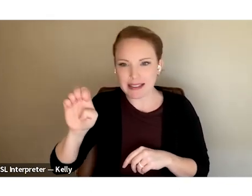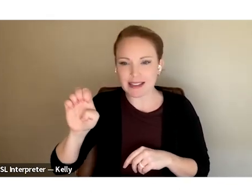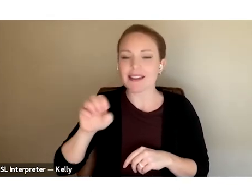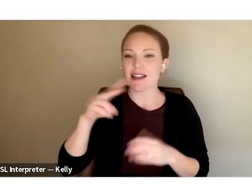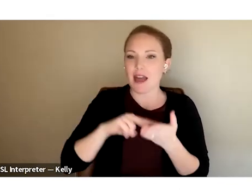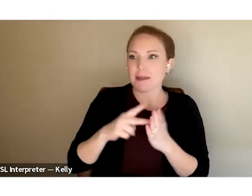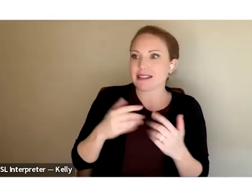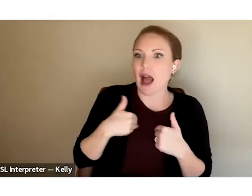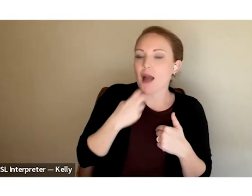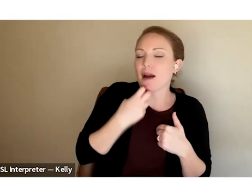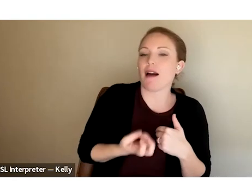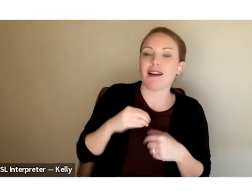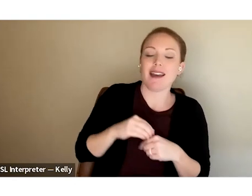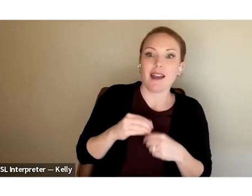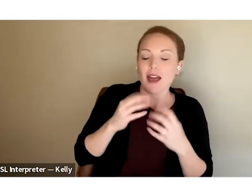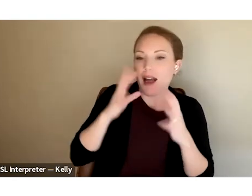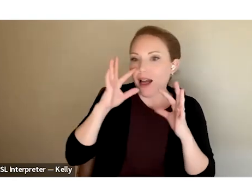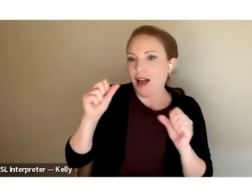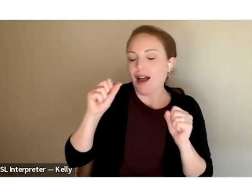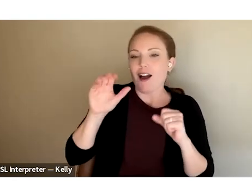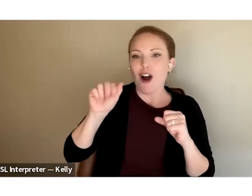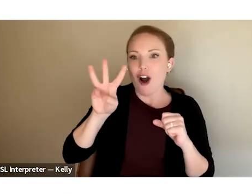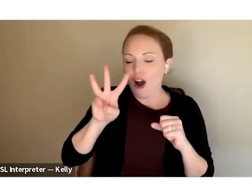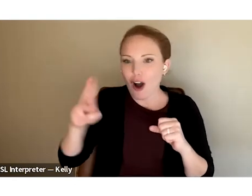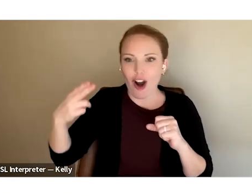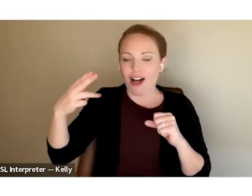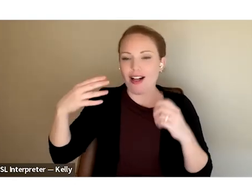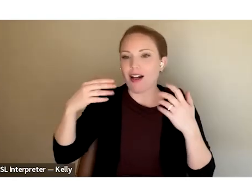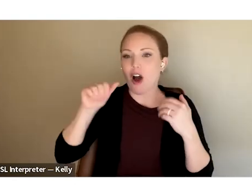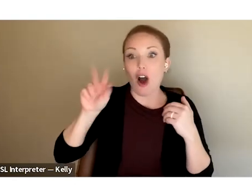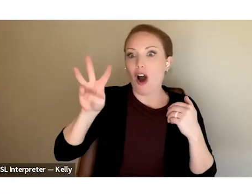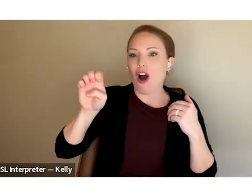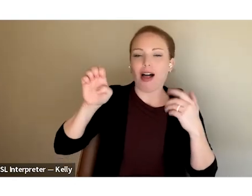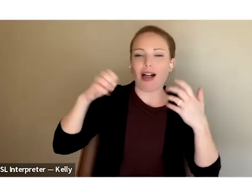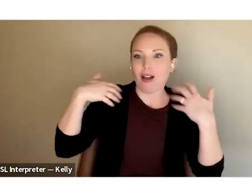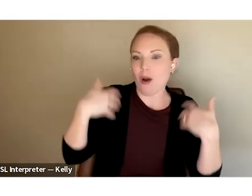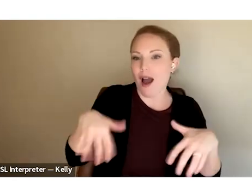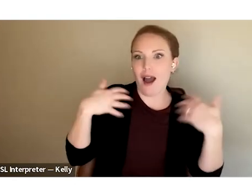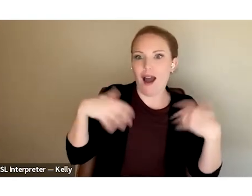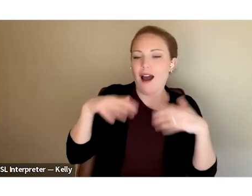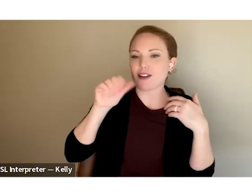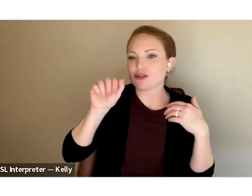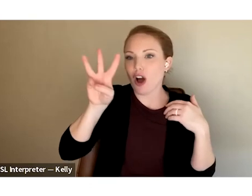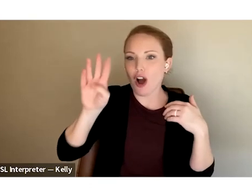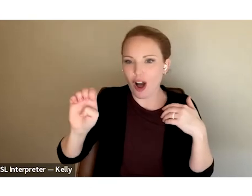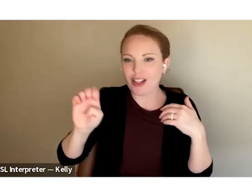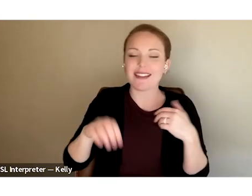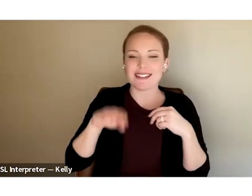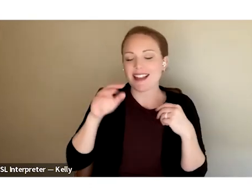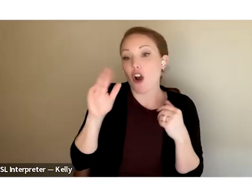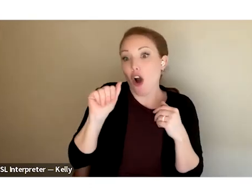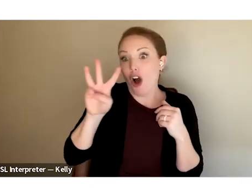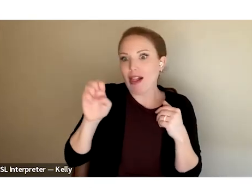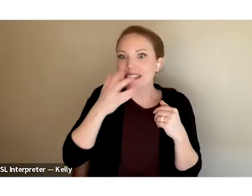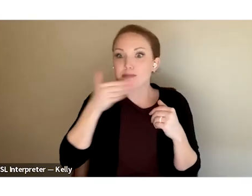admiration for something that has come your way as an alternative to jelly. And I guess that in itself is